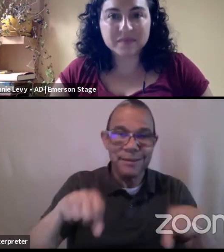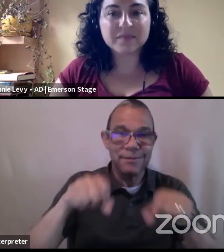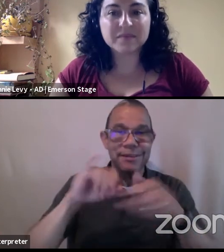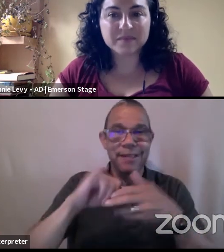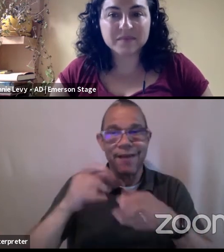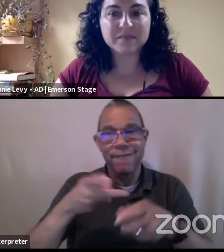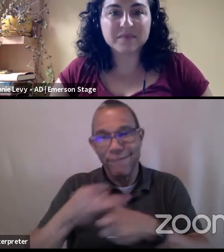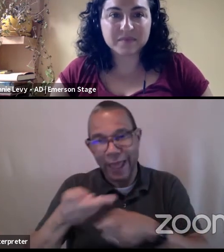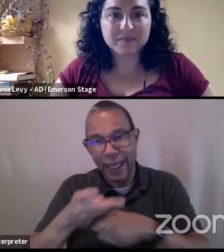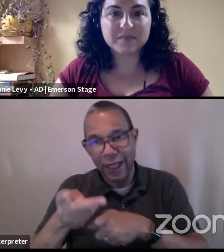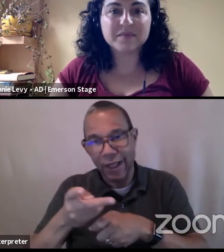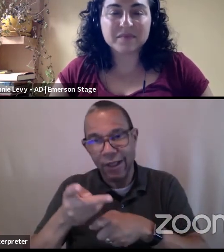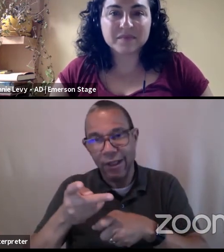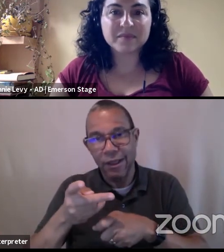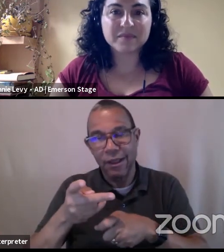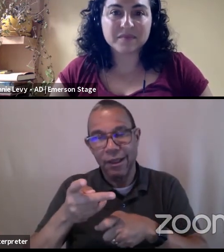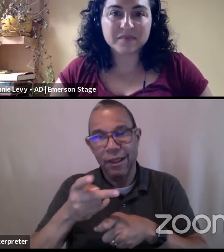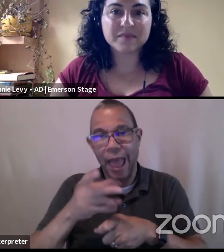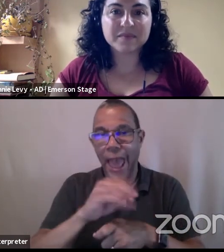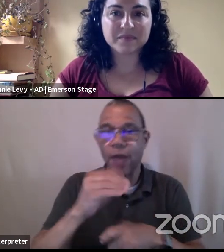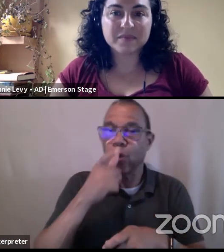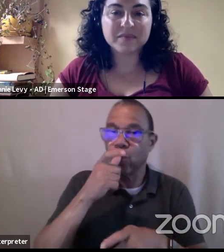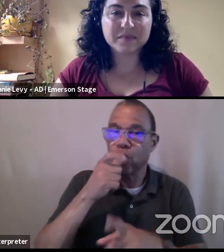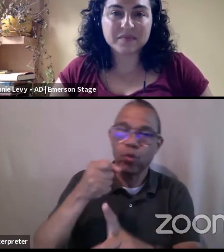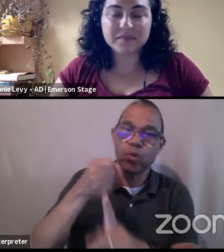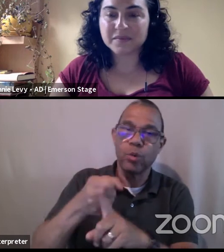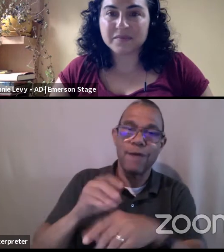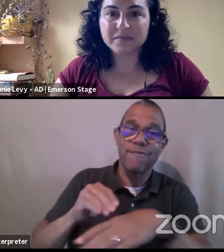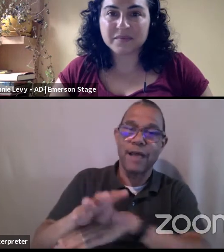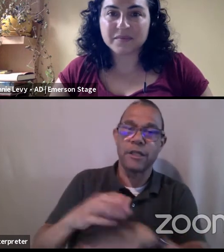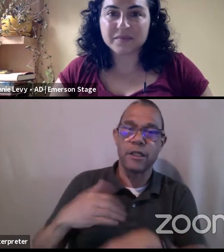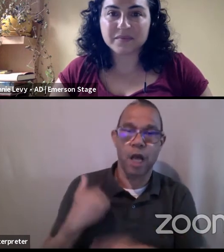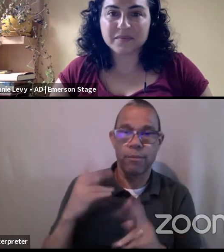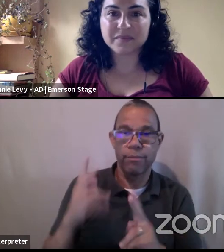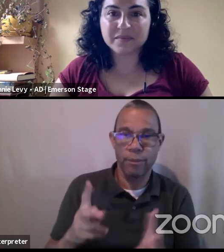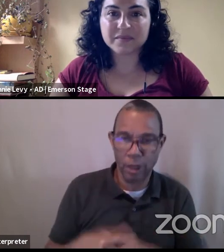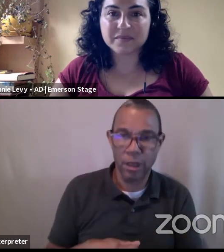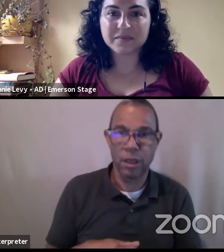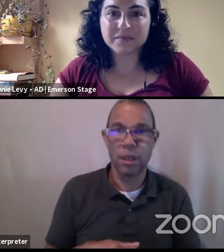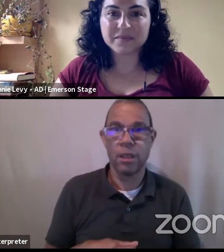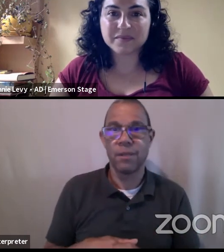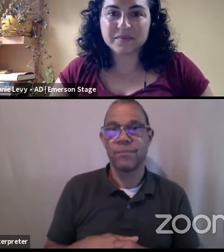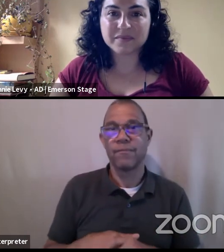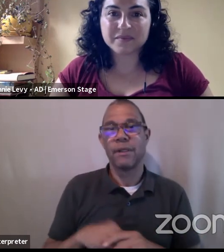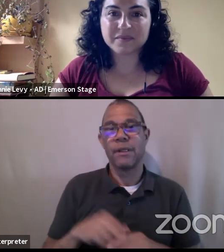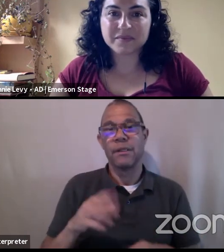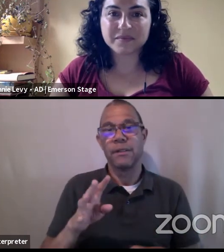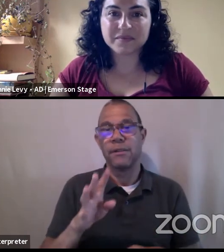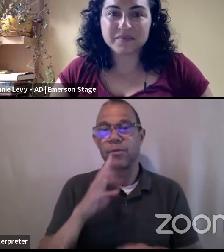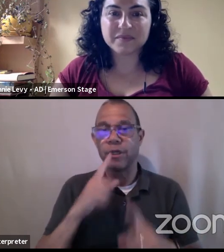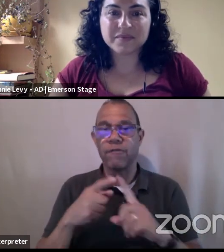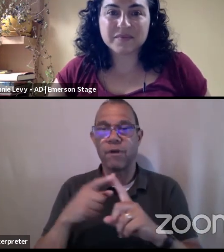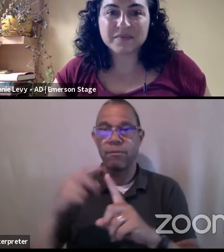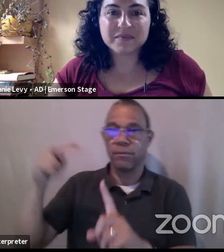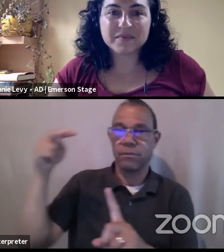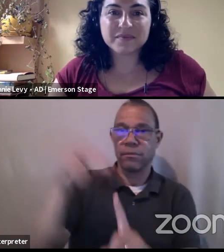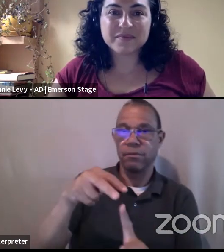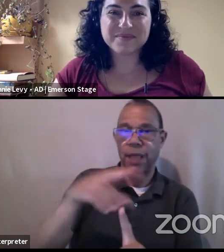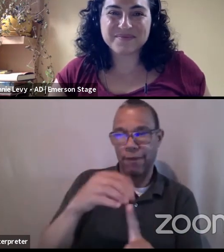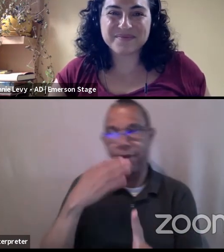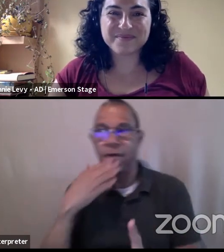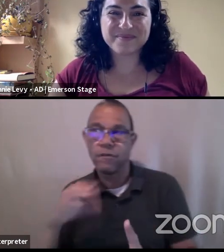And, you know, to speak to that and have a person not from North Pole, but, and thankfully even Chong came to see,